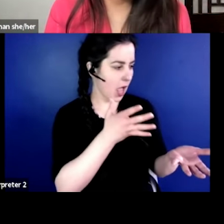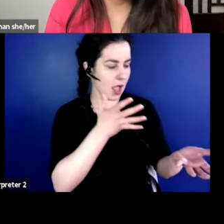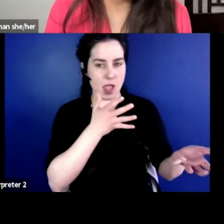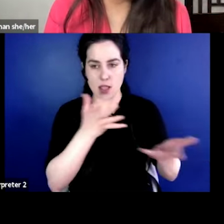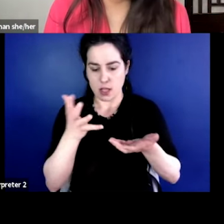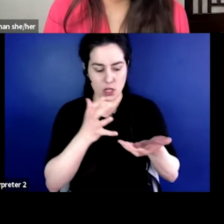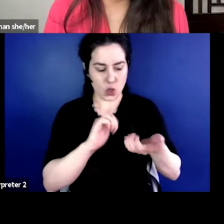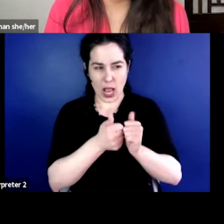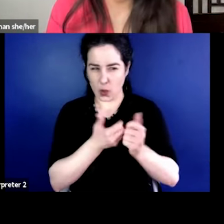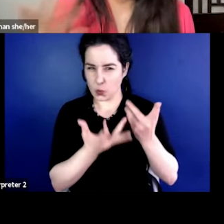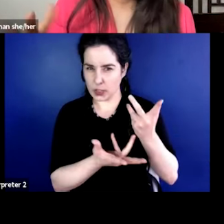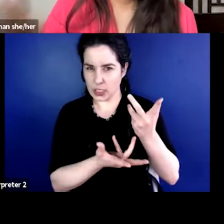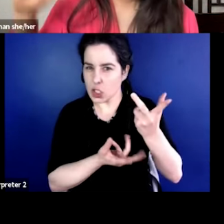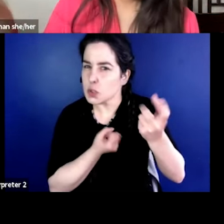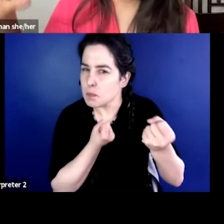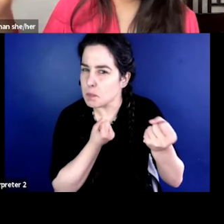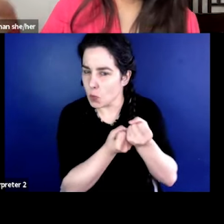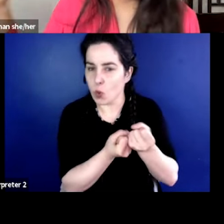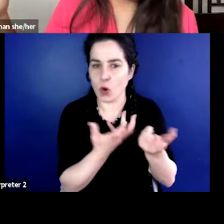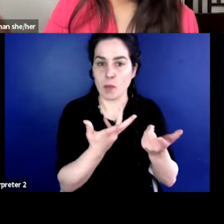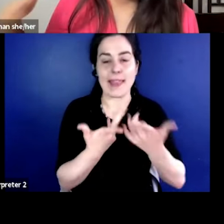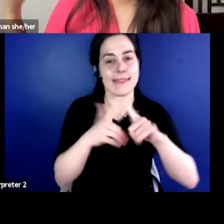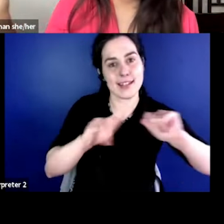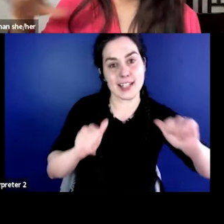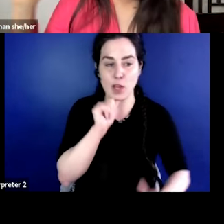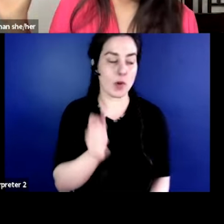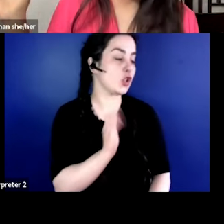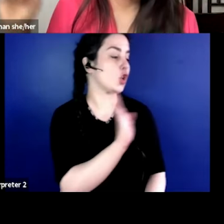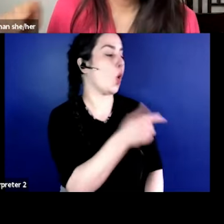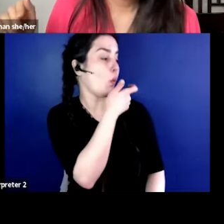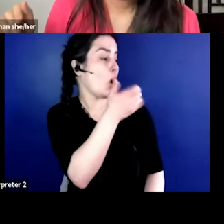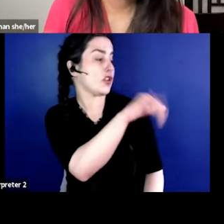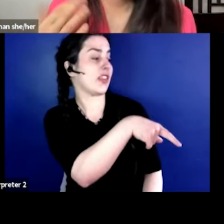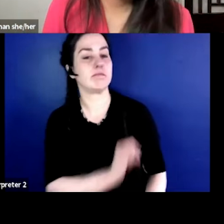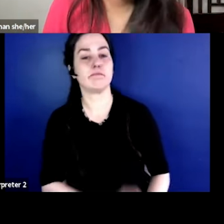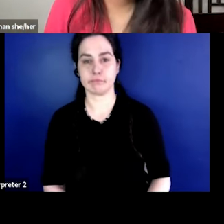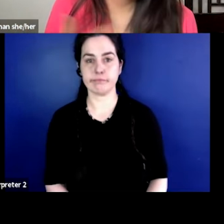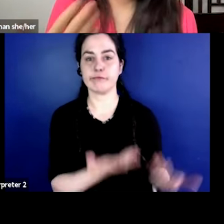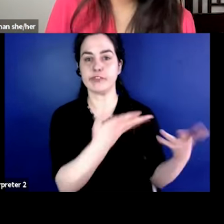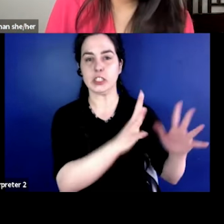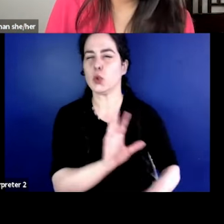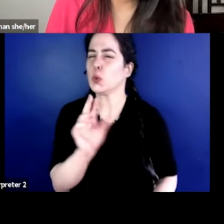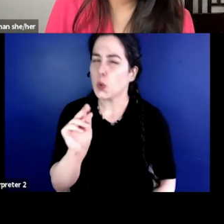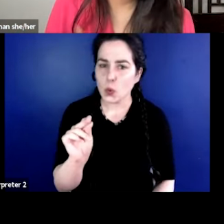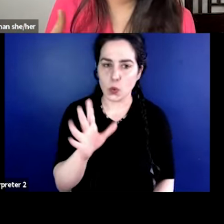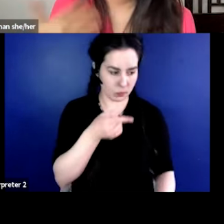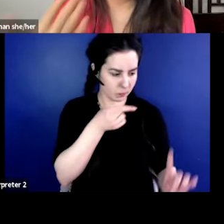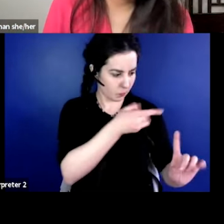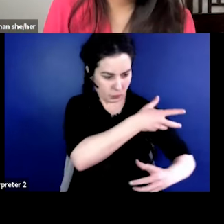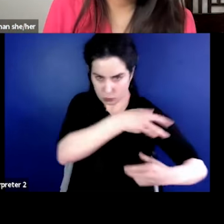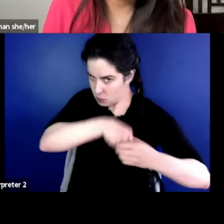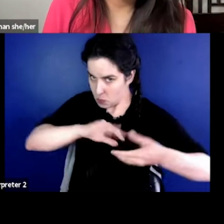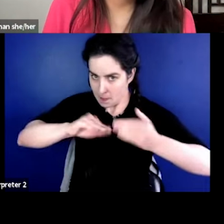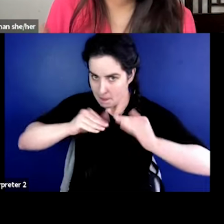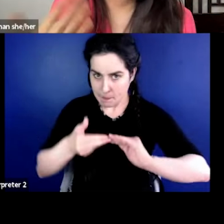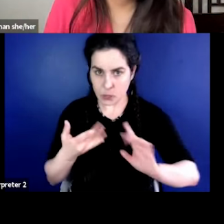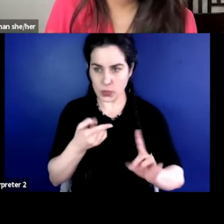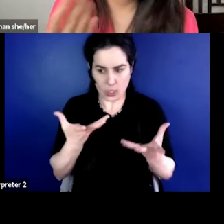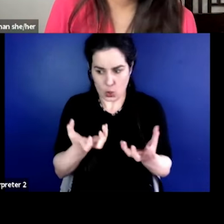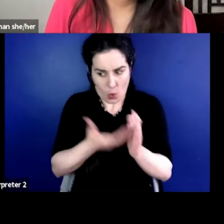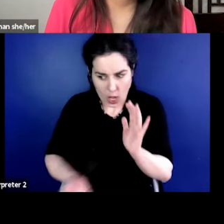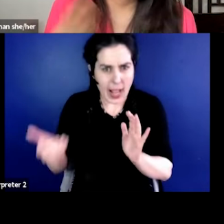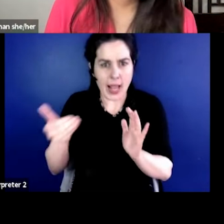how do we not do things that are just like, okay, watch this webinar and you're done. It's like, no, this person is part of our community. We don't want them to do it again. So